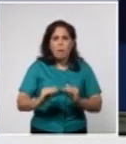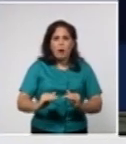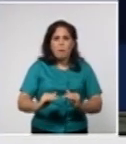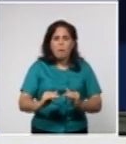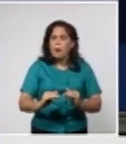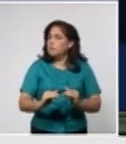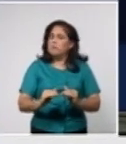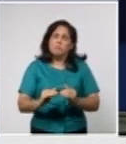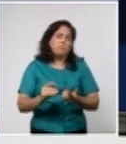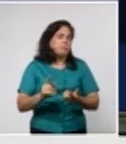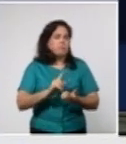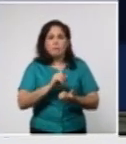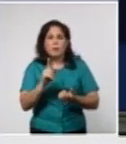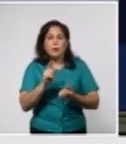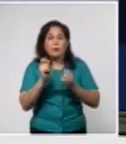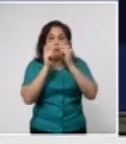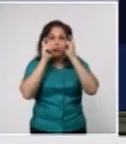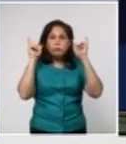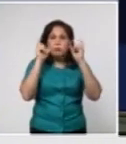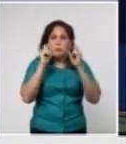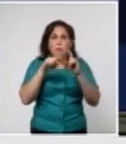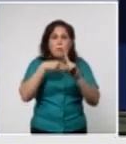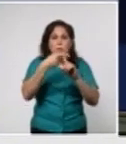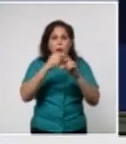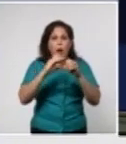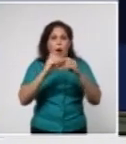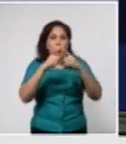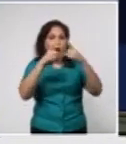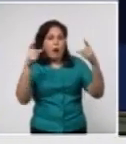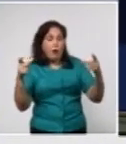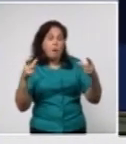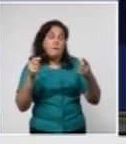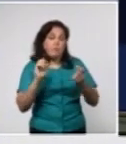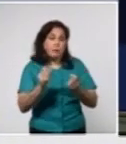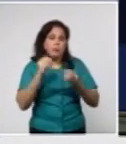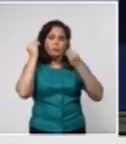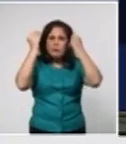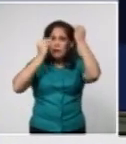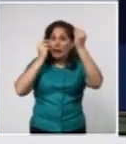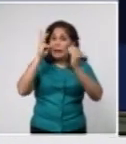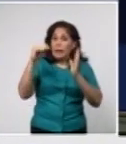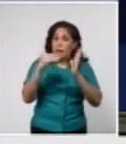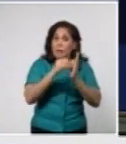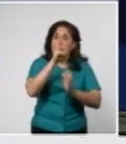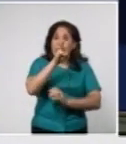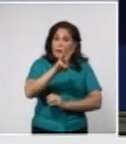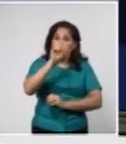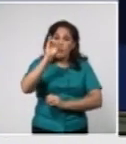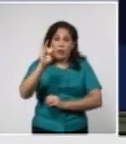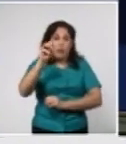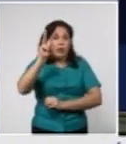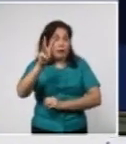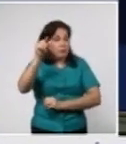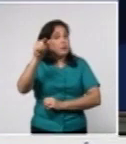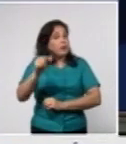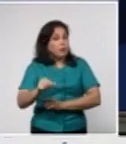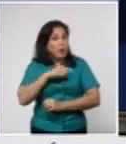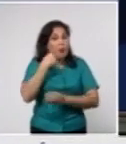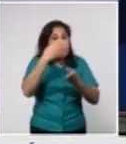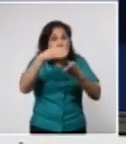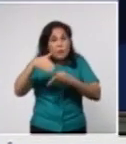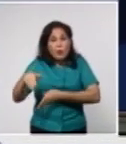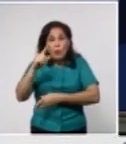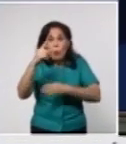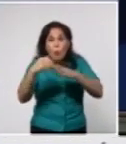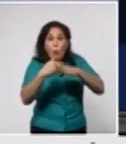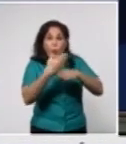the data, the numbers, as something habitual. But just to think about the number of